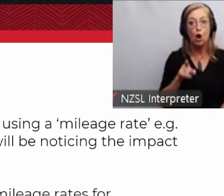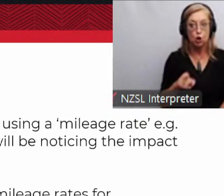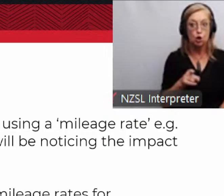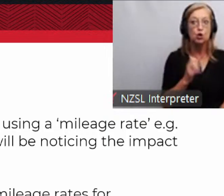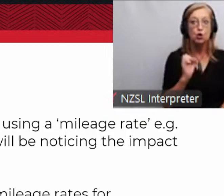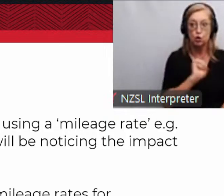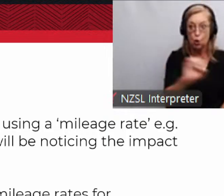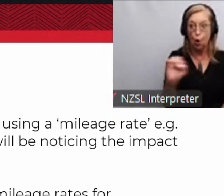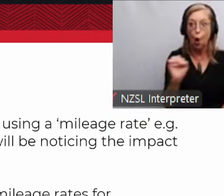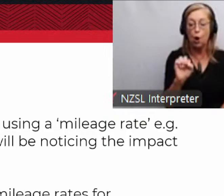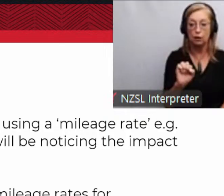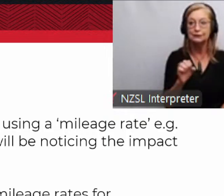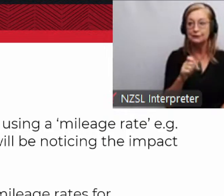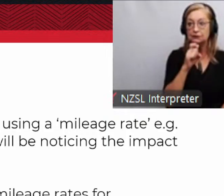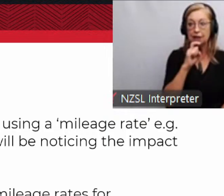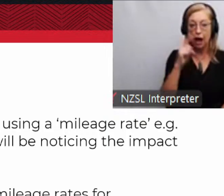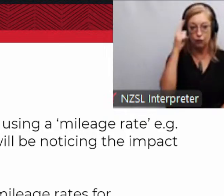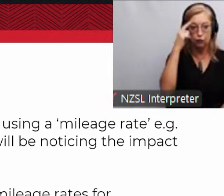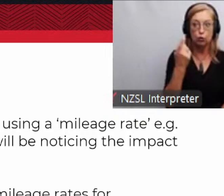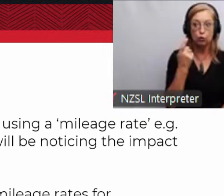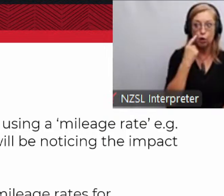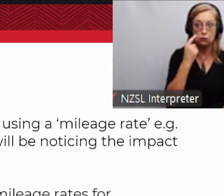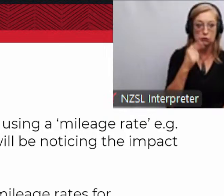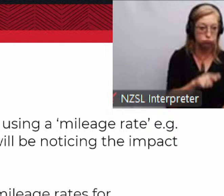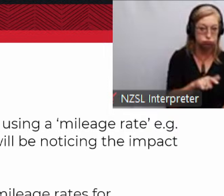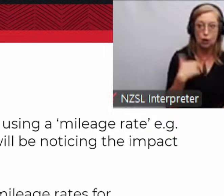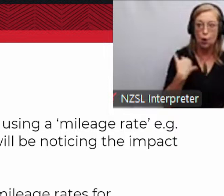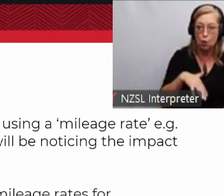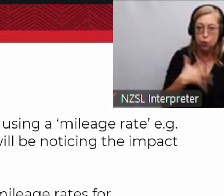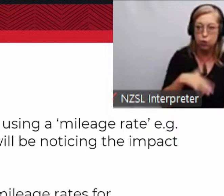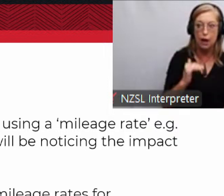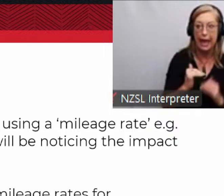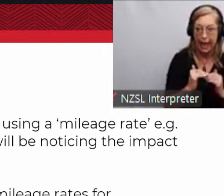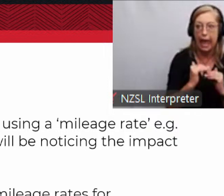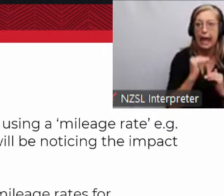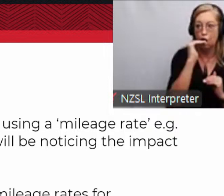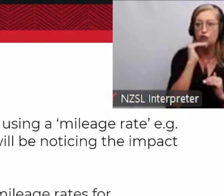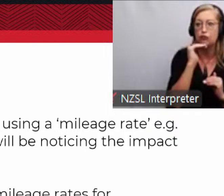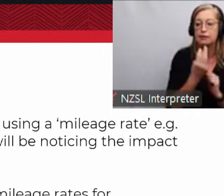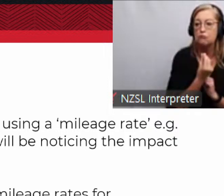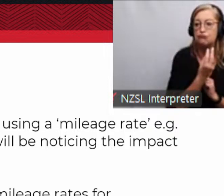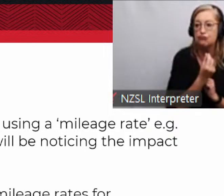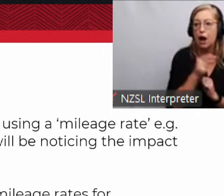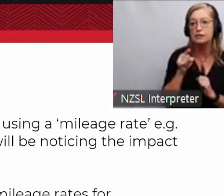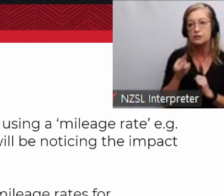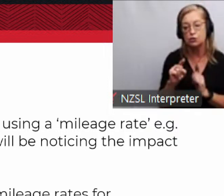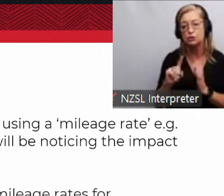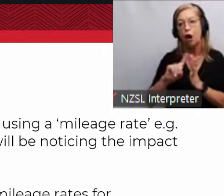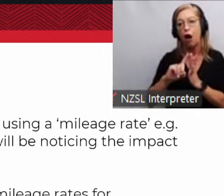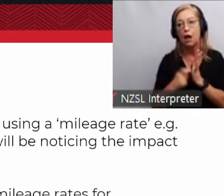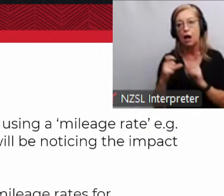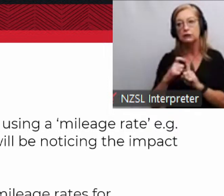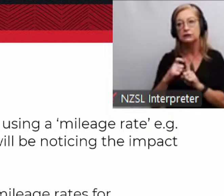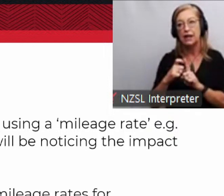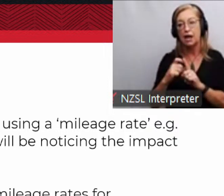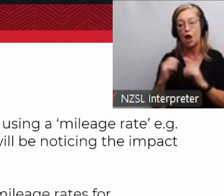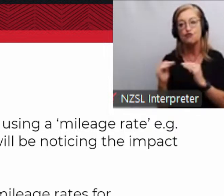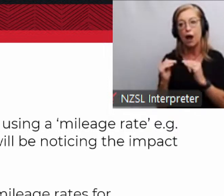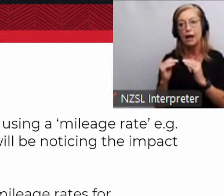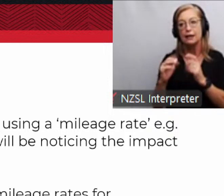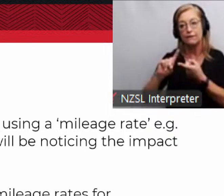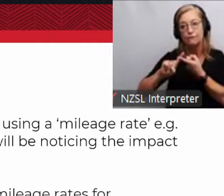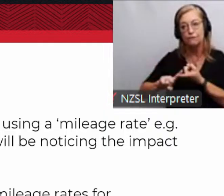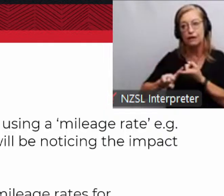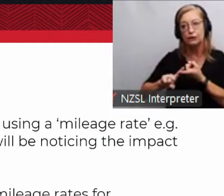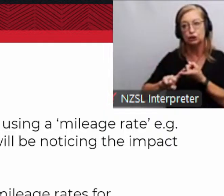the increase because the IRD rate was set back in June 2025. Back then, the